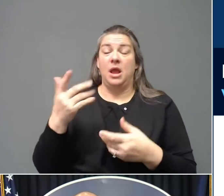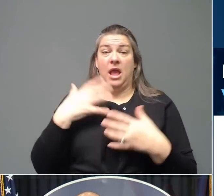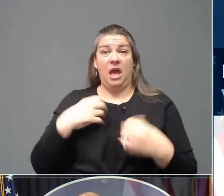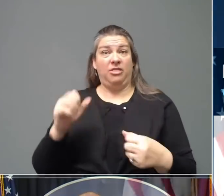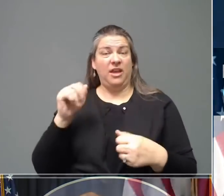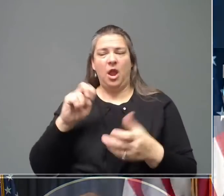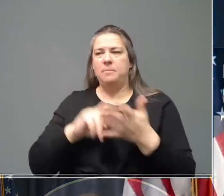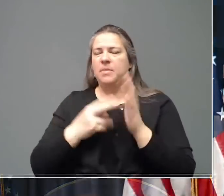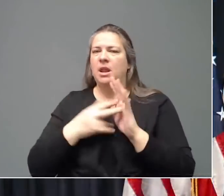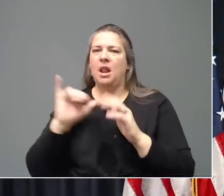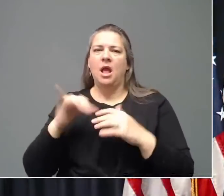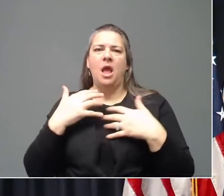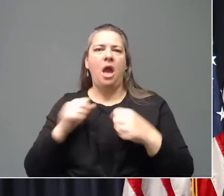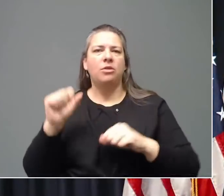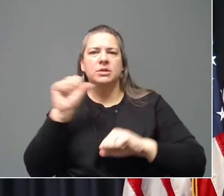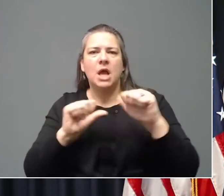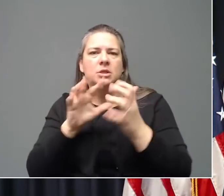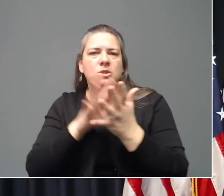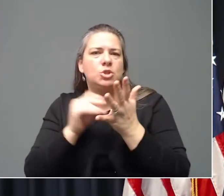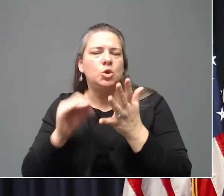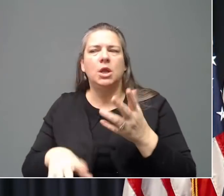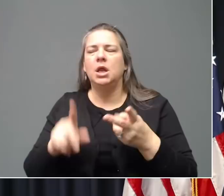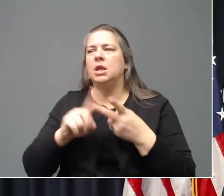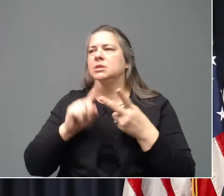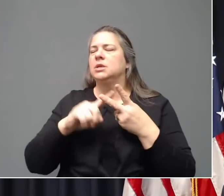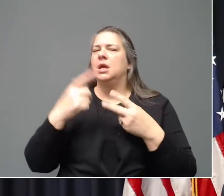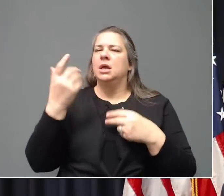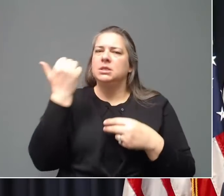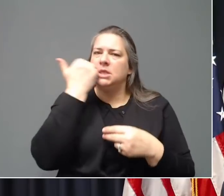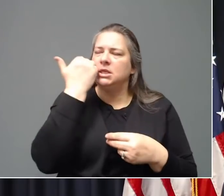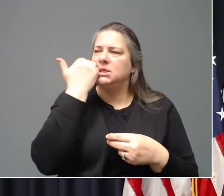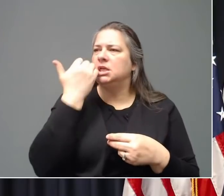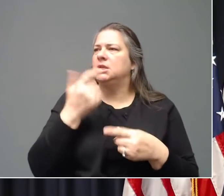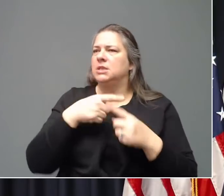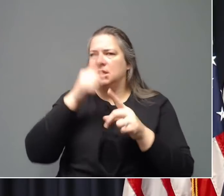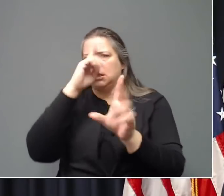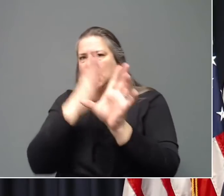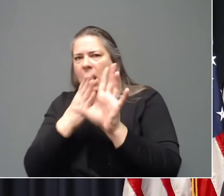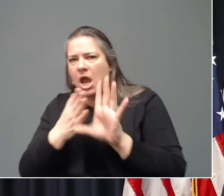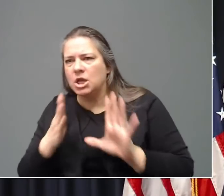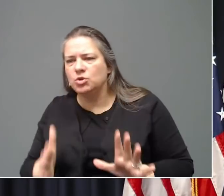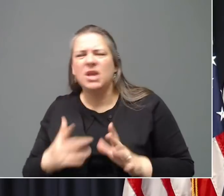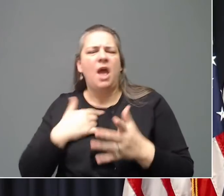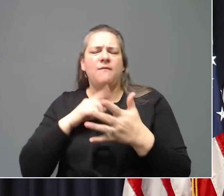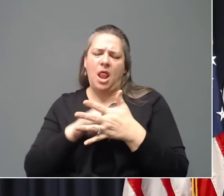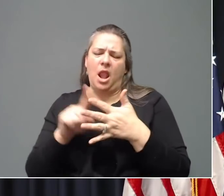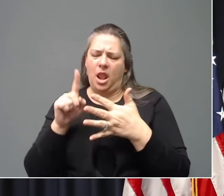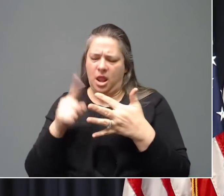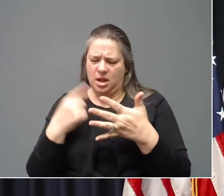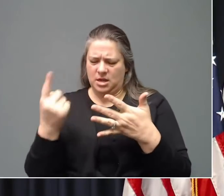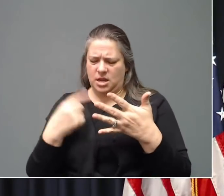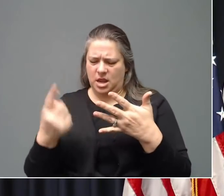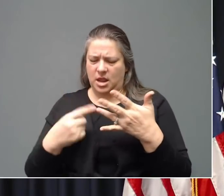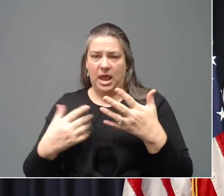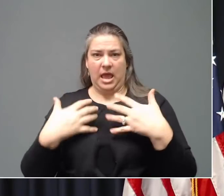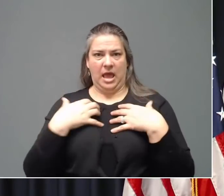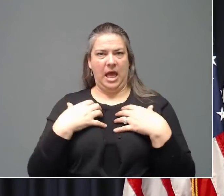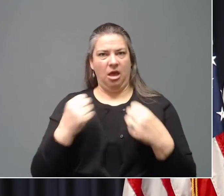students, medical laboratory workers. I'm giving a long list so that if you think you are a healthcare